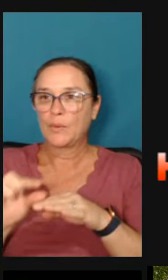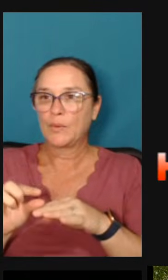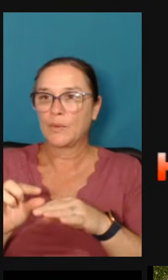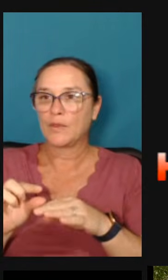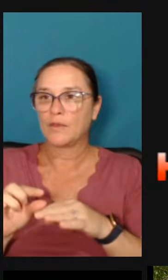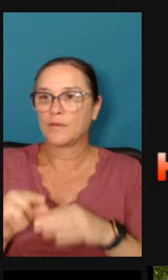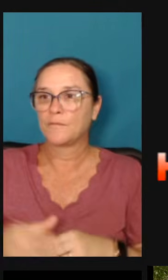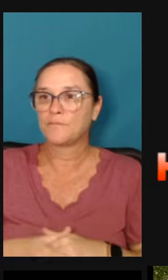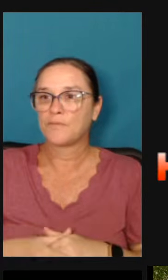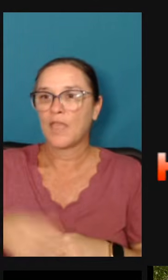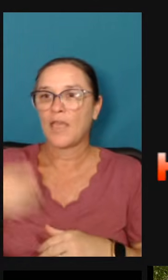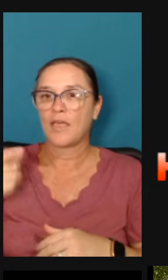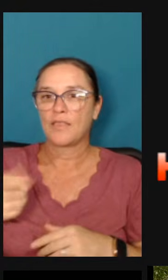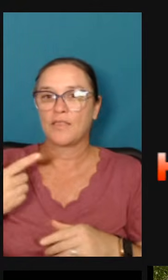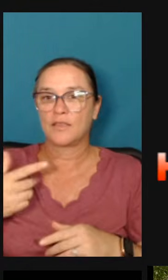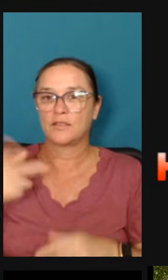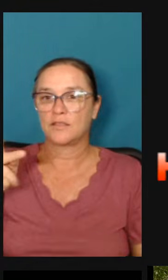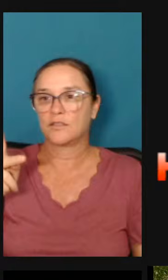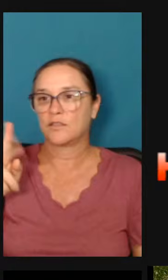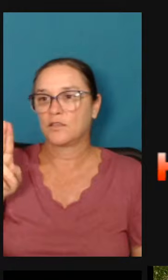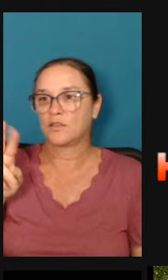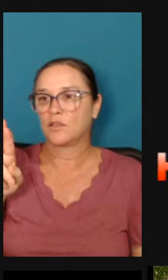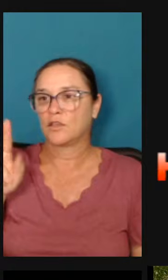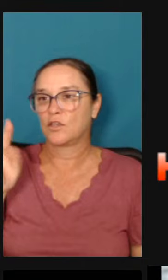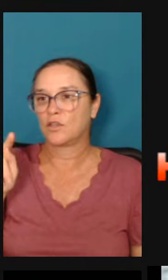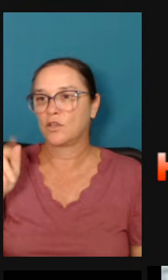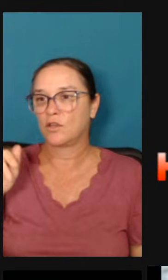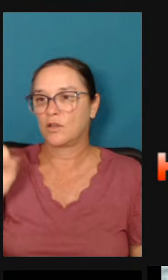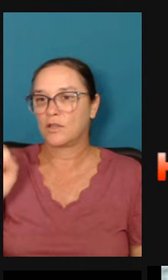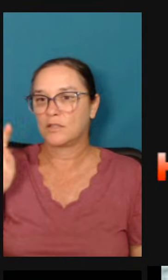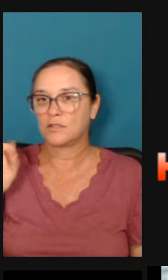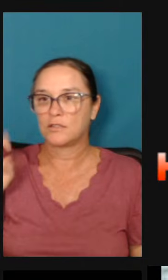This one's all the way in Kurtistown.